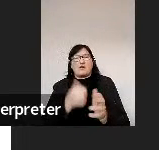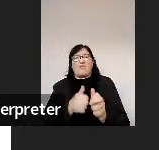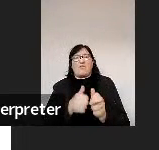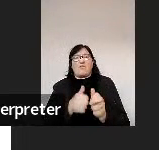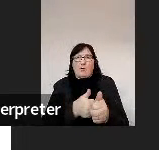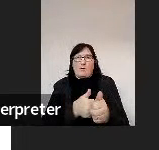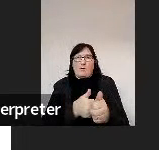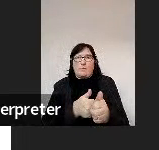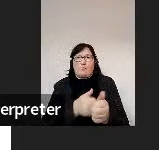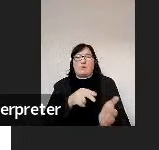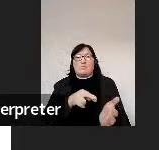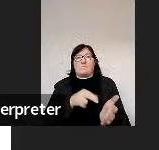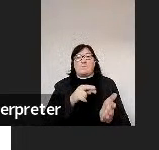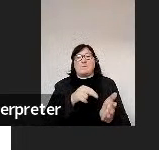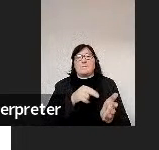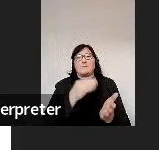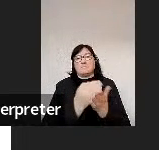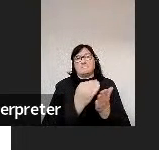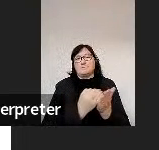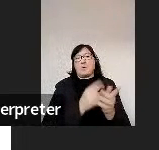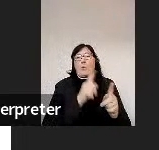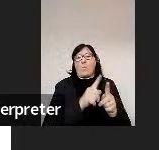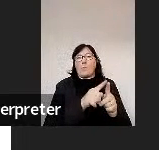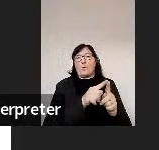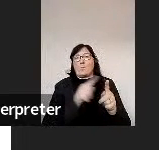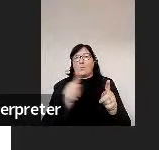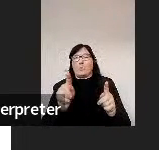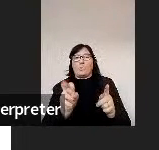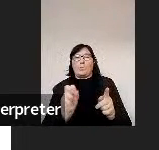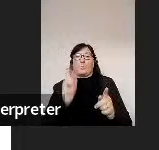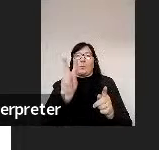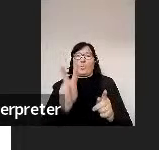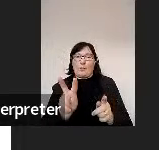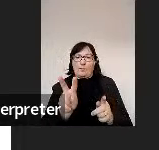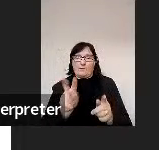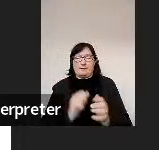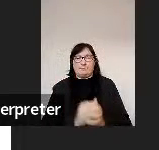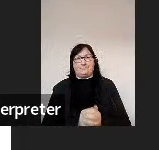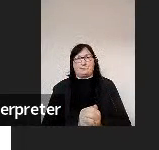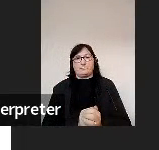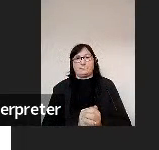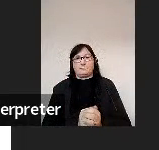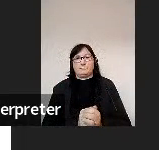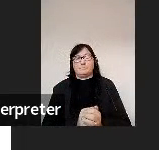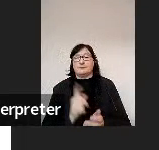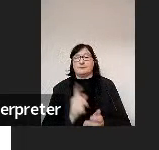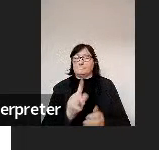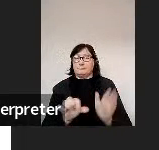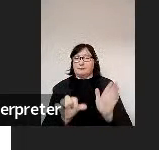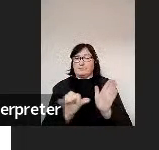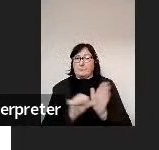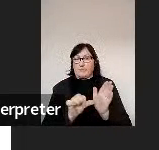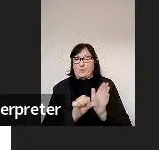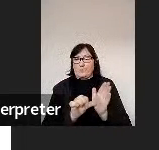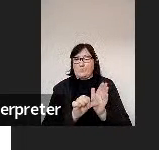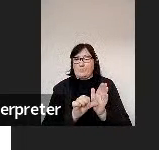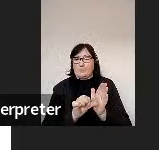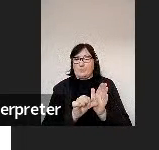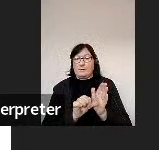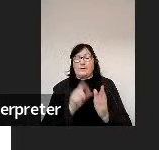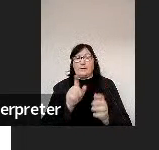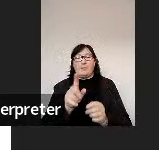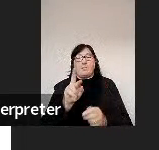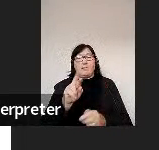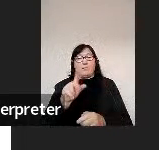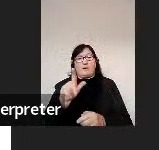12. As I've mentioned before, Program Director, of importance is that the RLA,